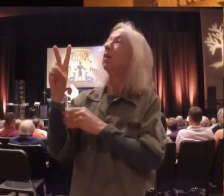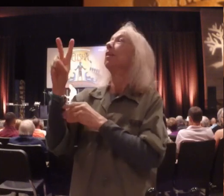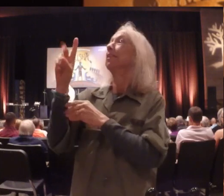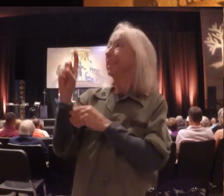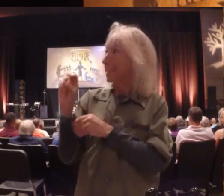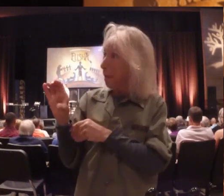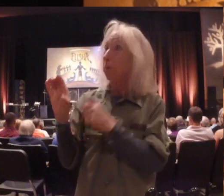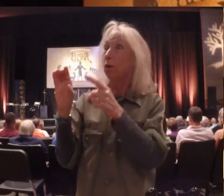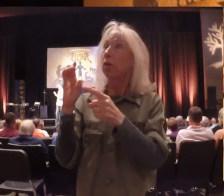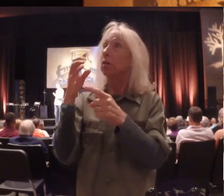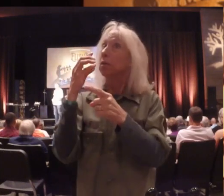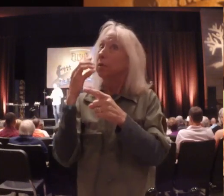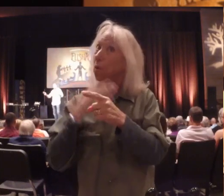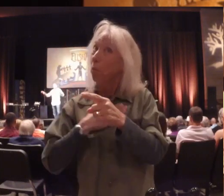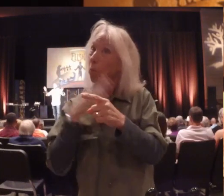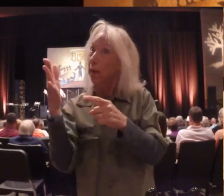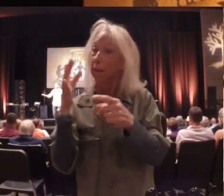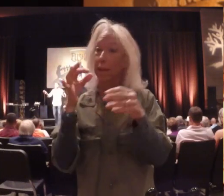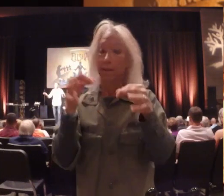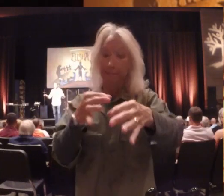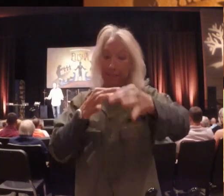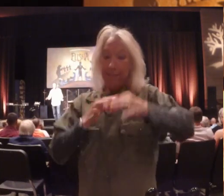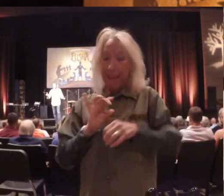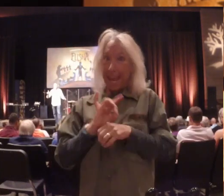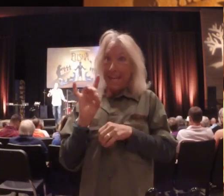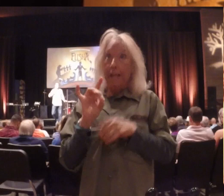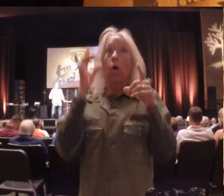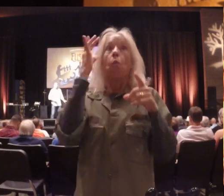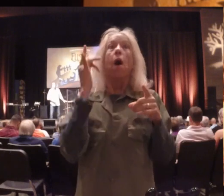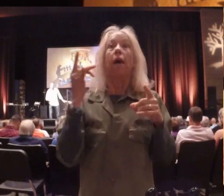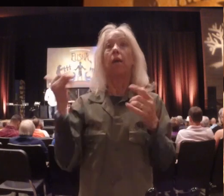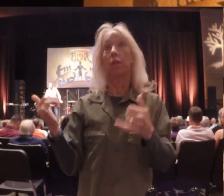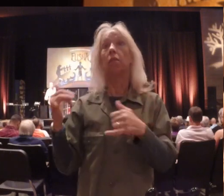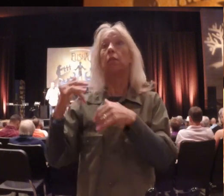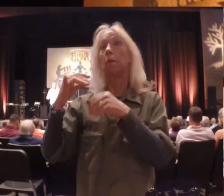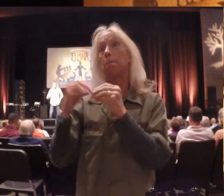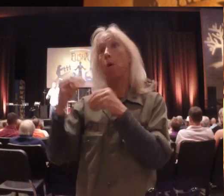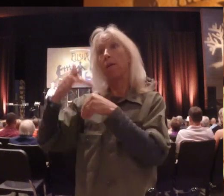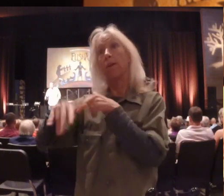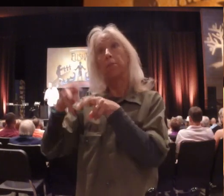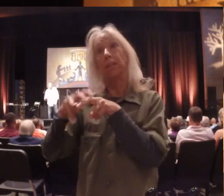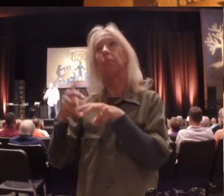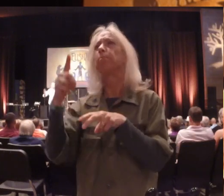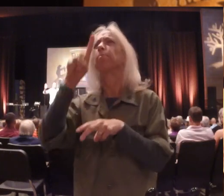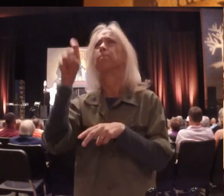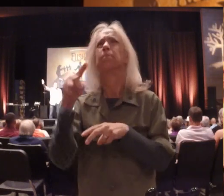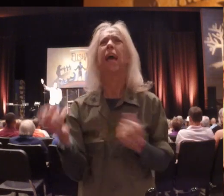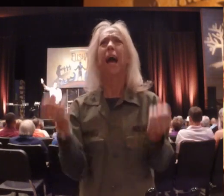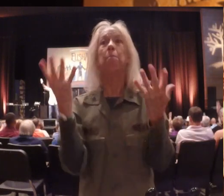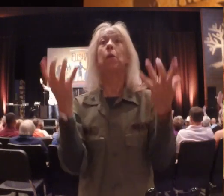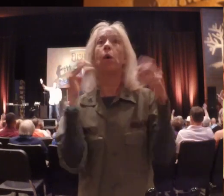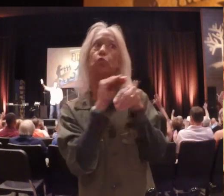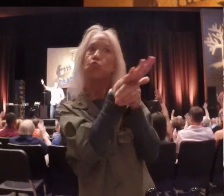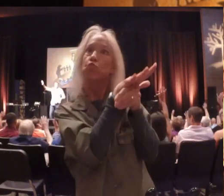up seats and rooms for people who don't know Jesus. Let me ask you a question this morning. How many want to reach our community for